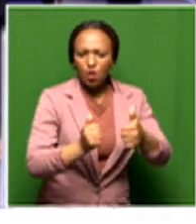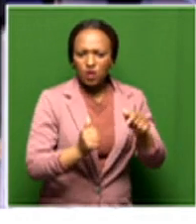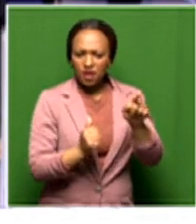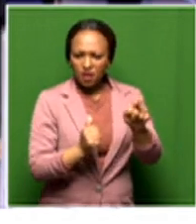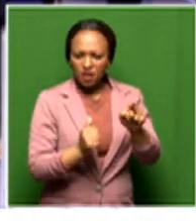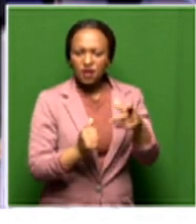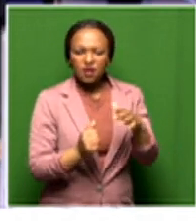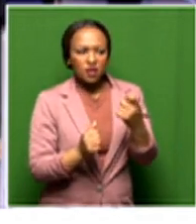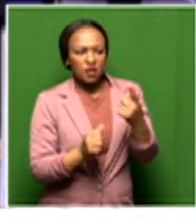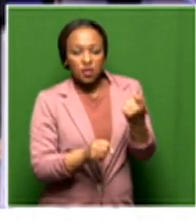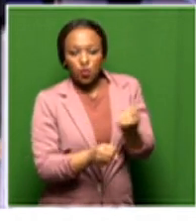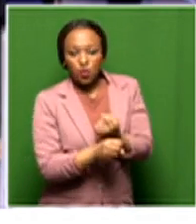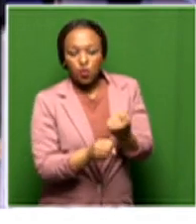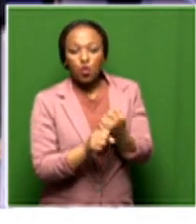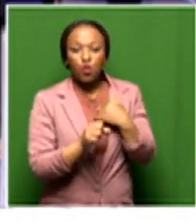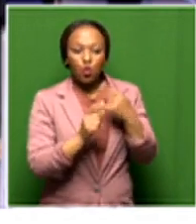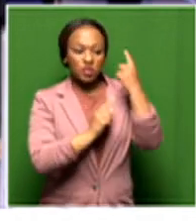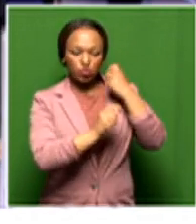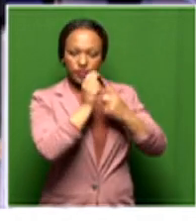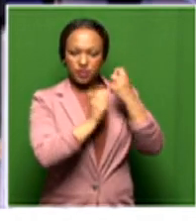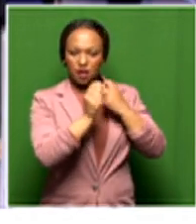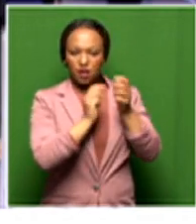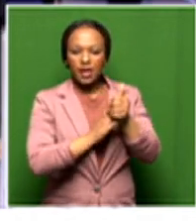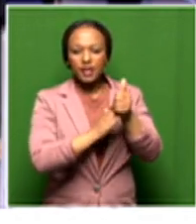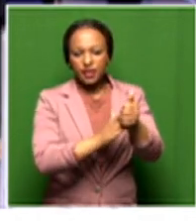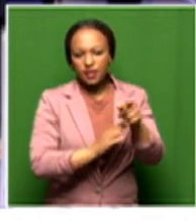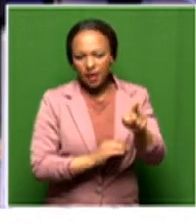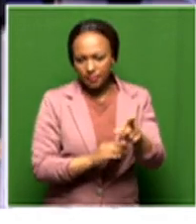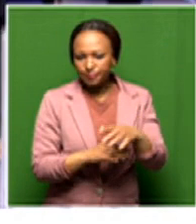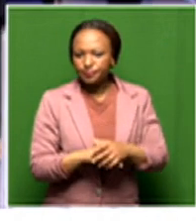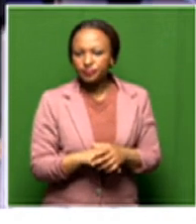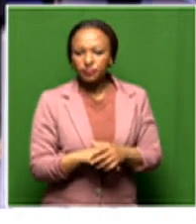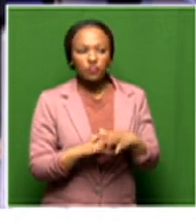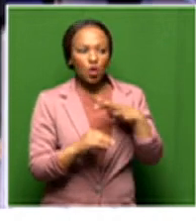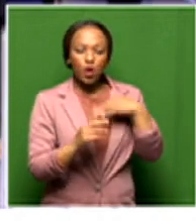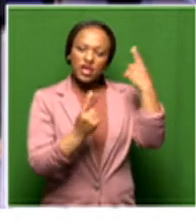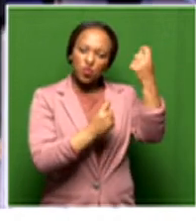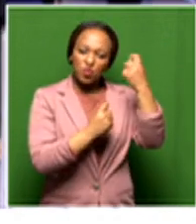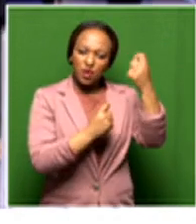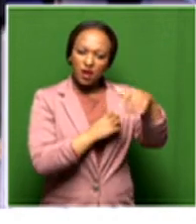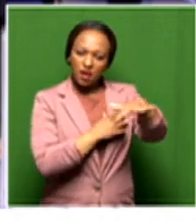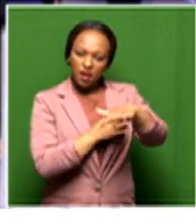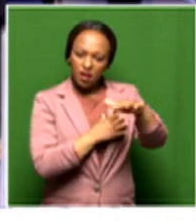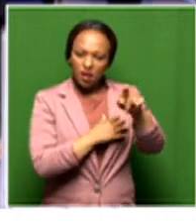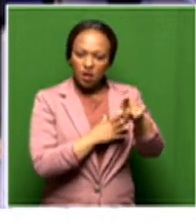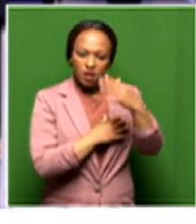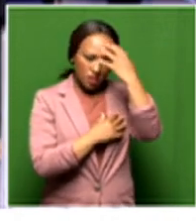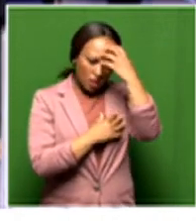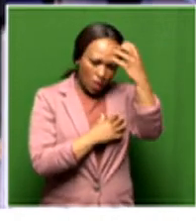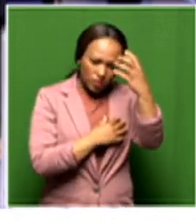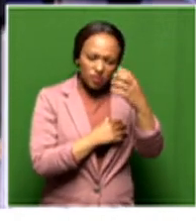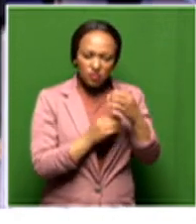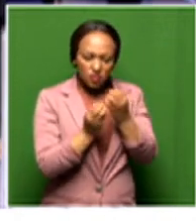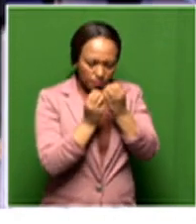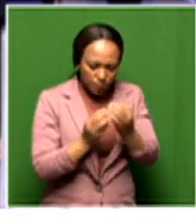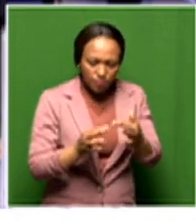working with is actually traditional leaders. In the rural areas, the format that is used